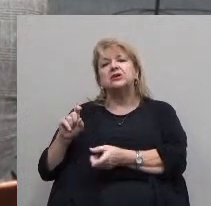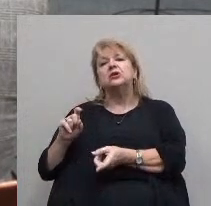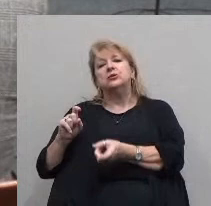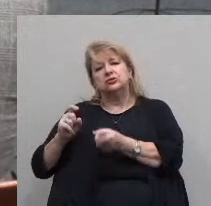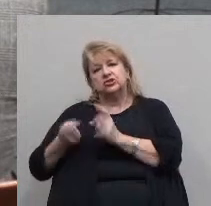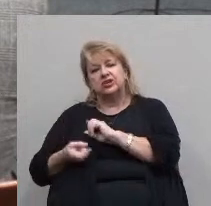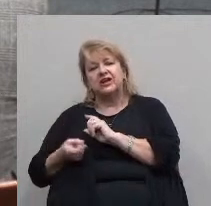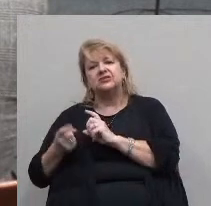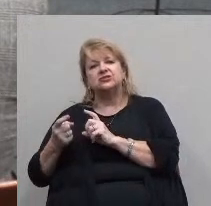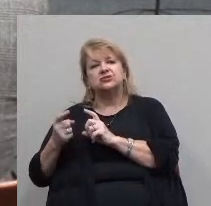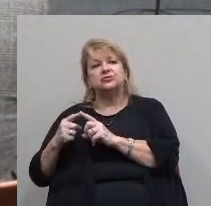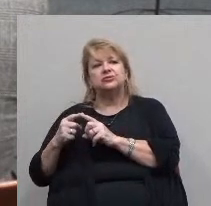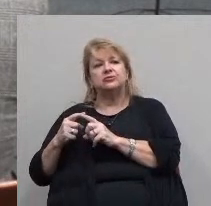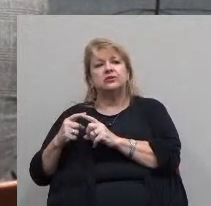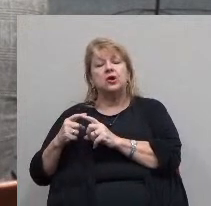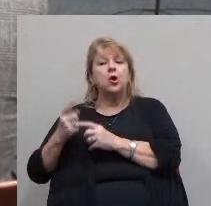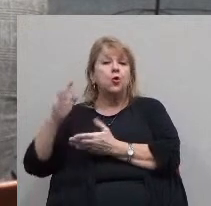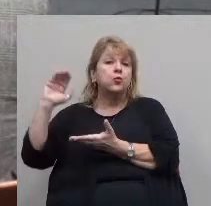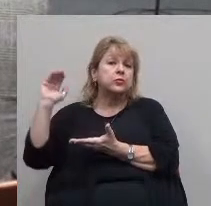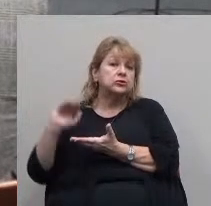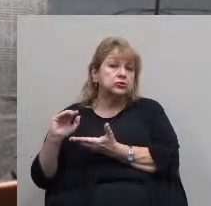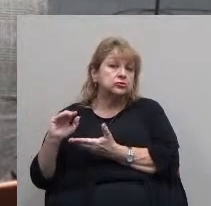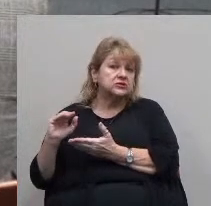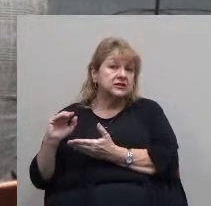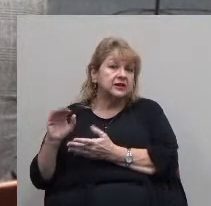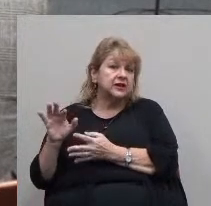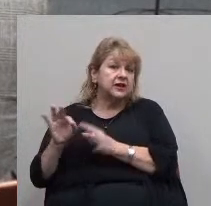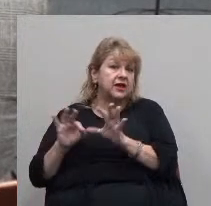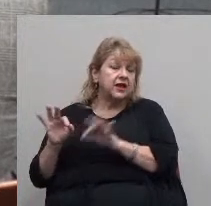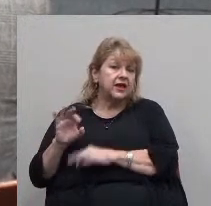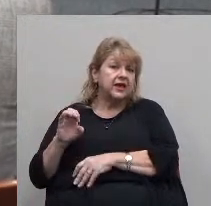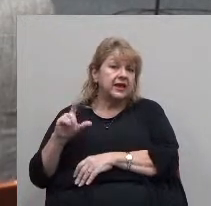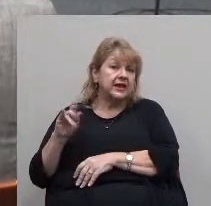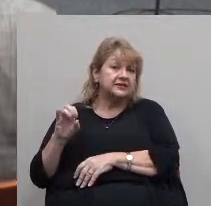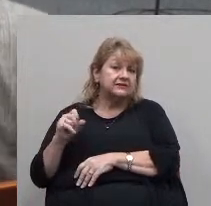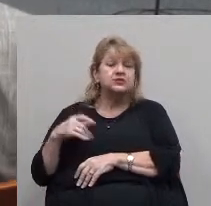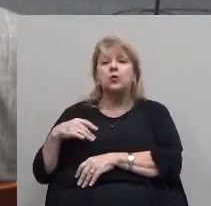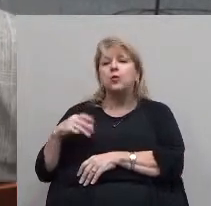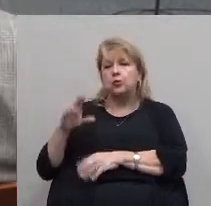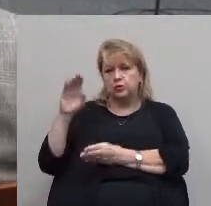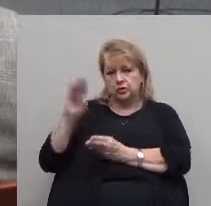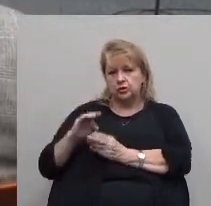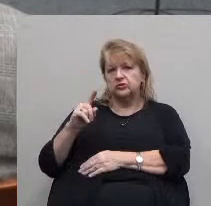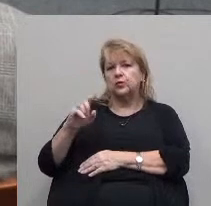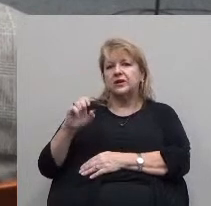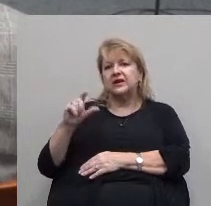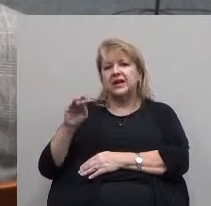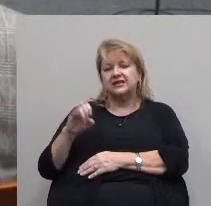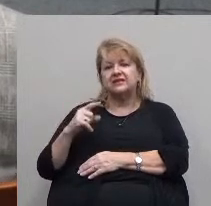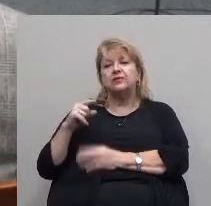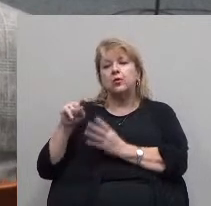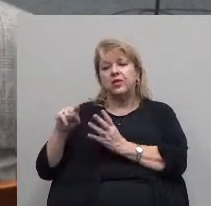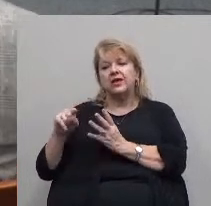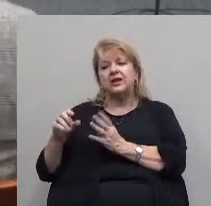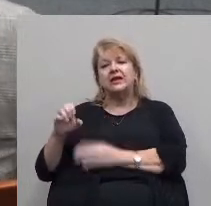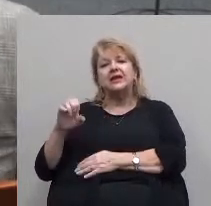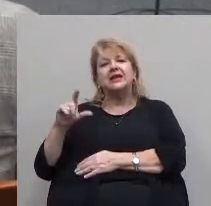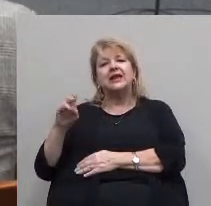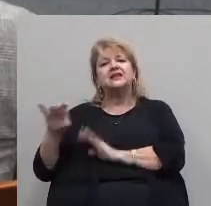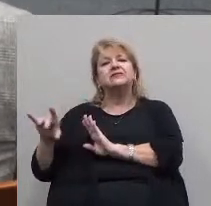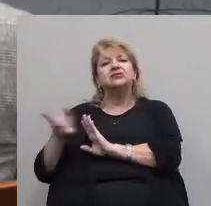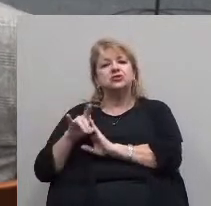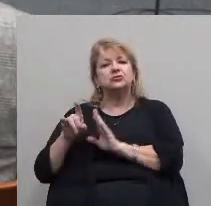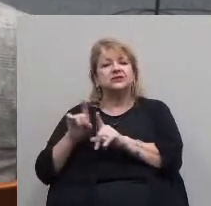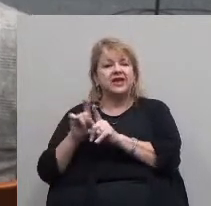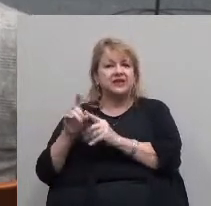financial literacy. So we're reducing electives for our TOPS. One of the electives, yes. So, may I